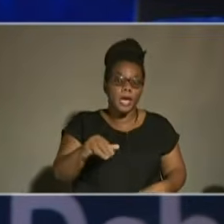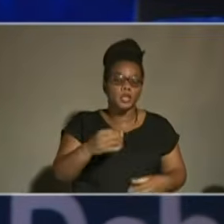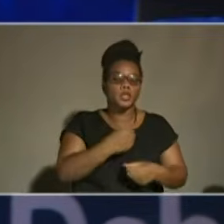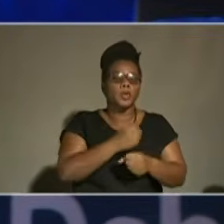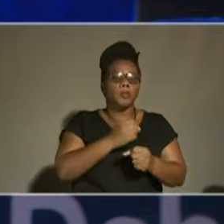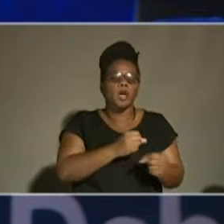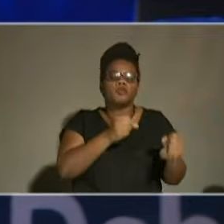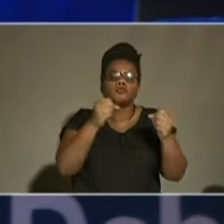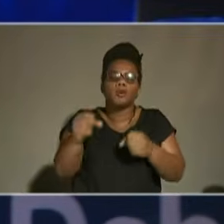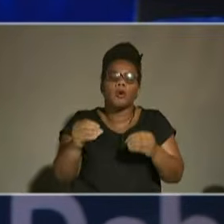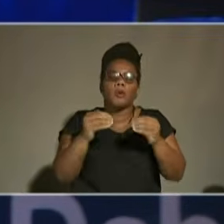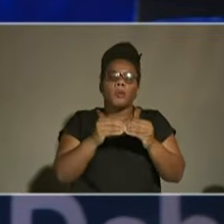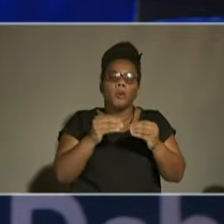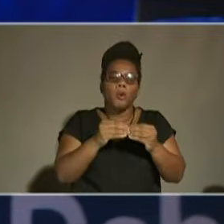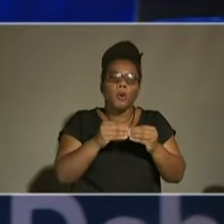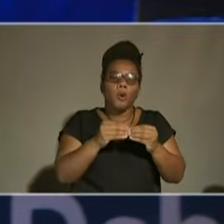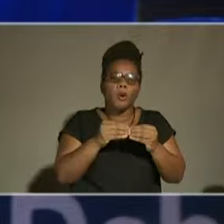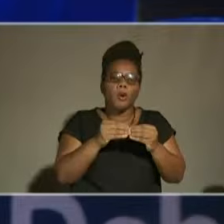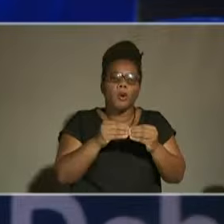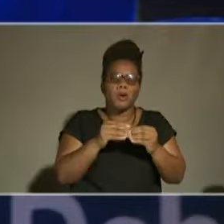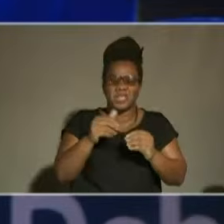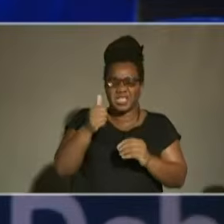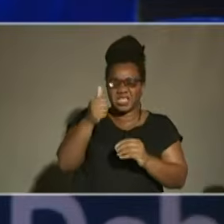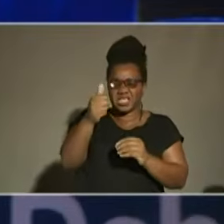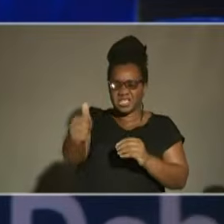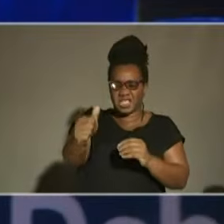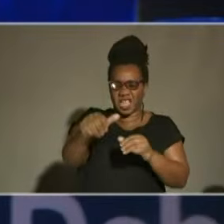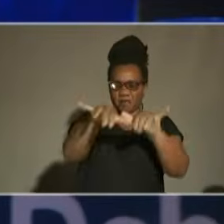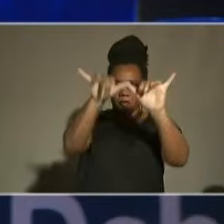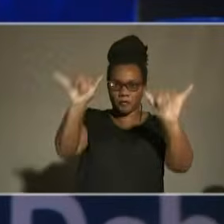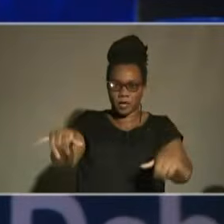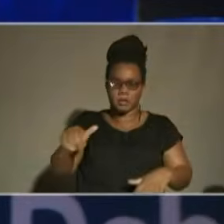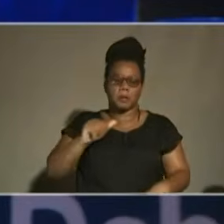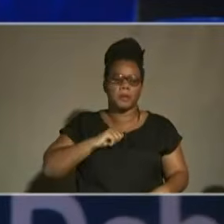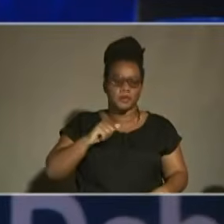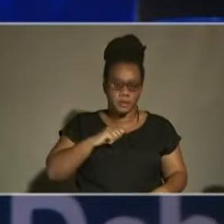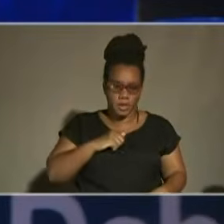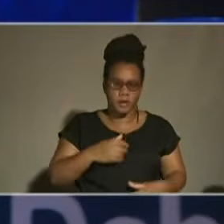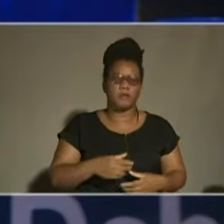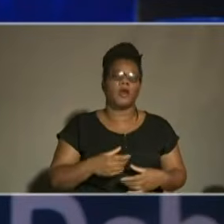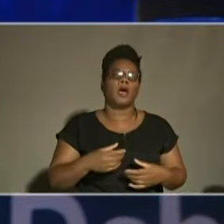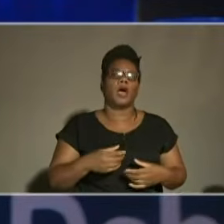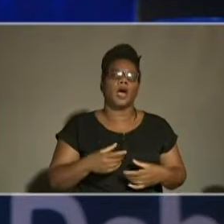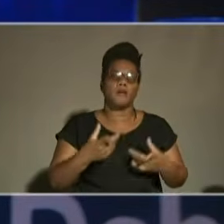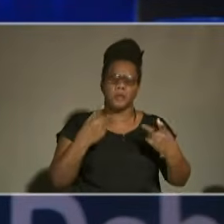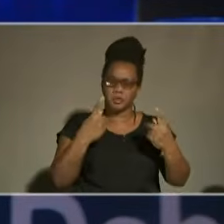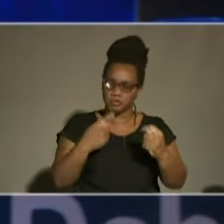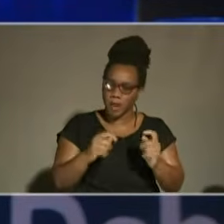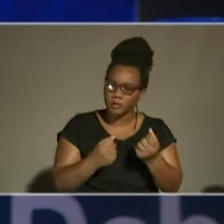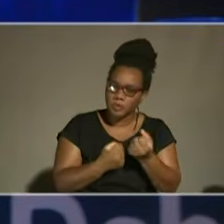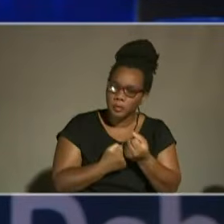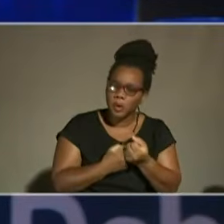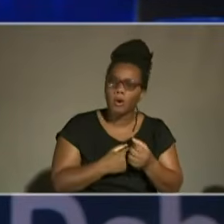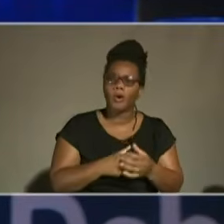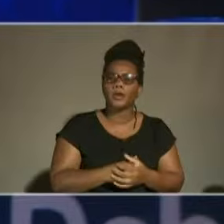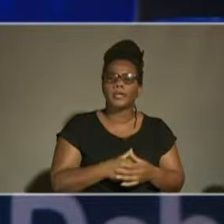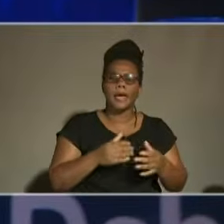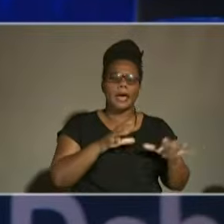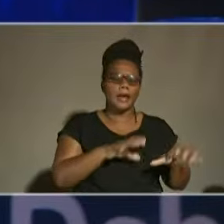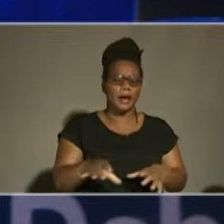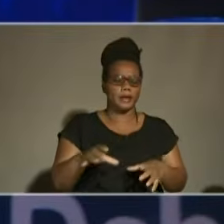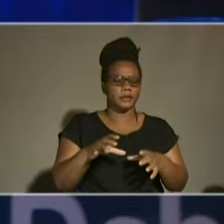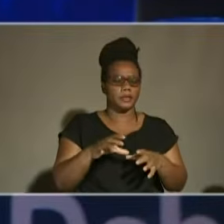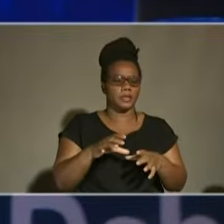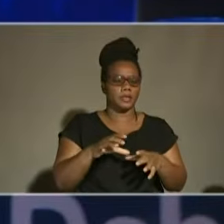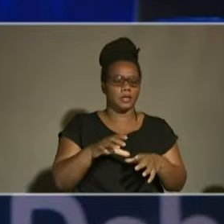and give it far more institutional framework. I myself have been very complimentary and acted in a very dignified